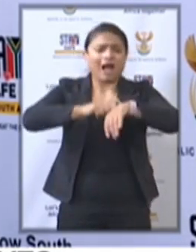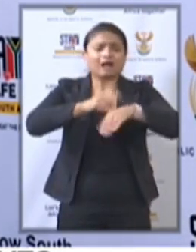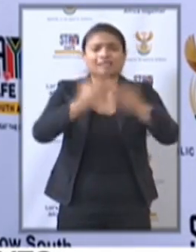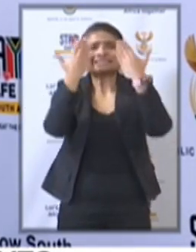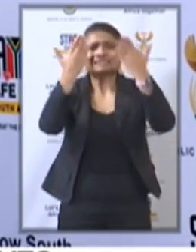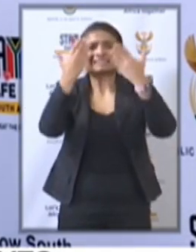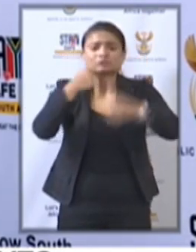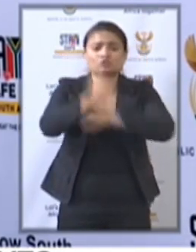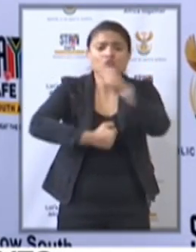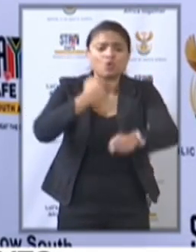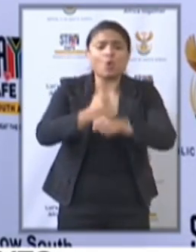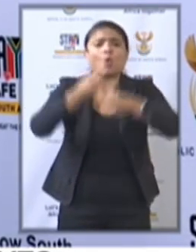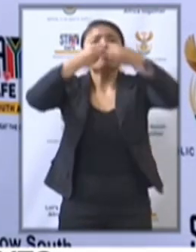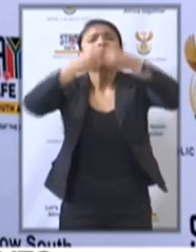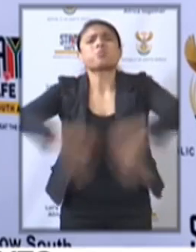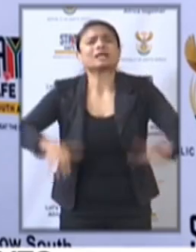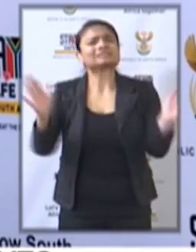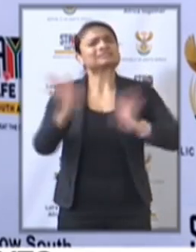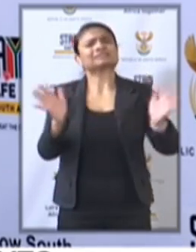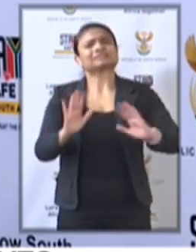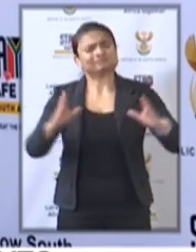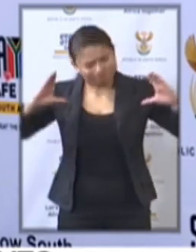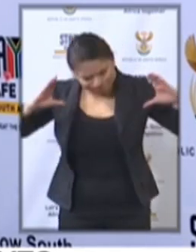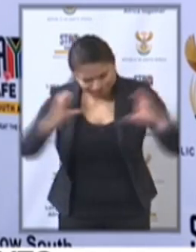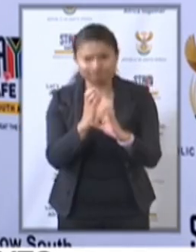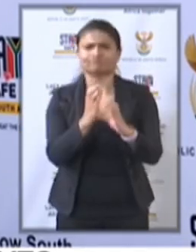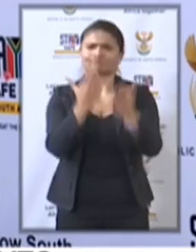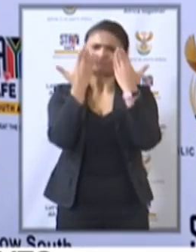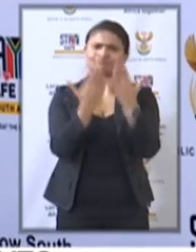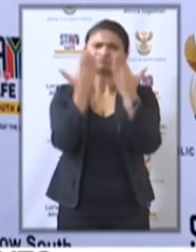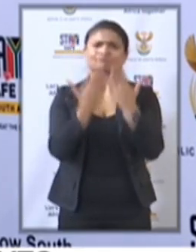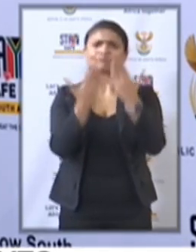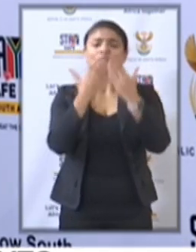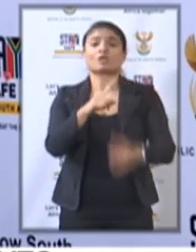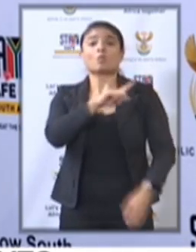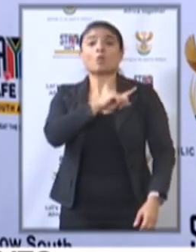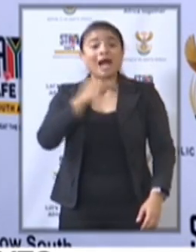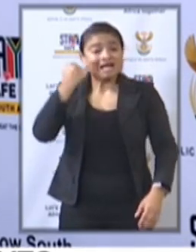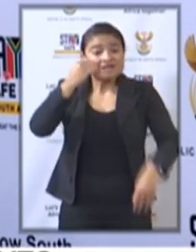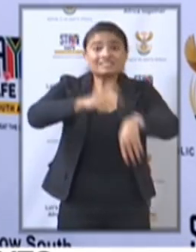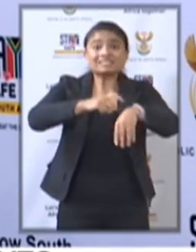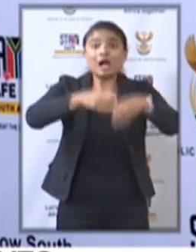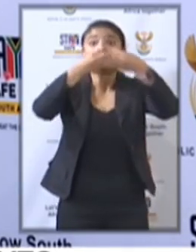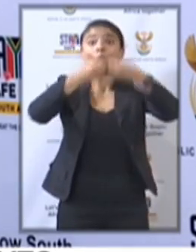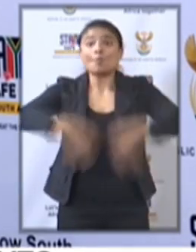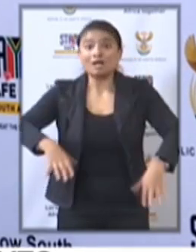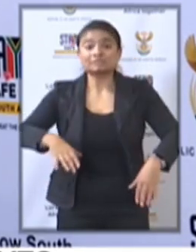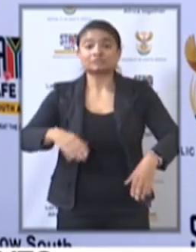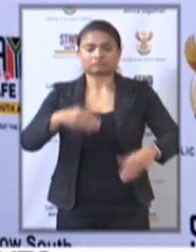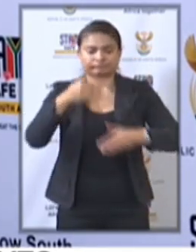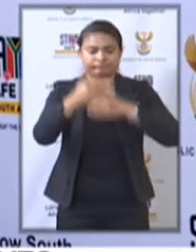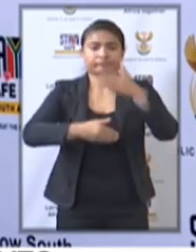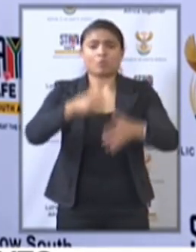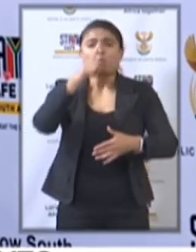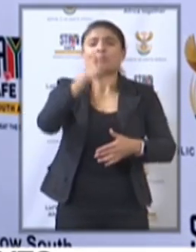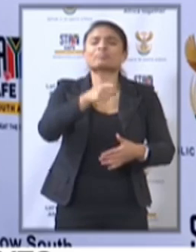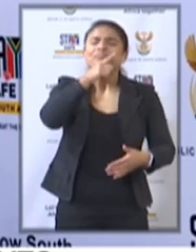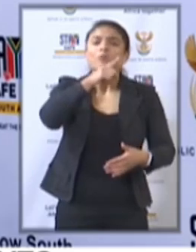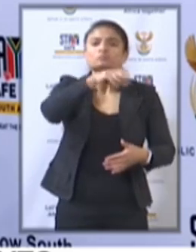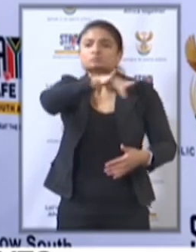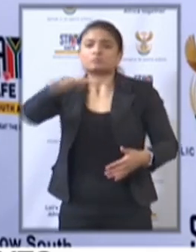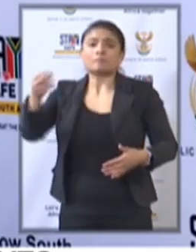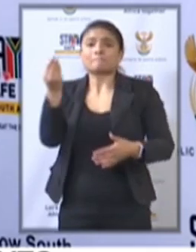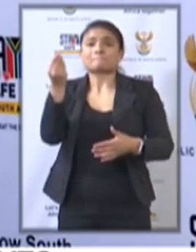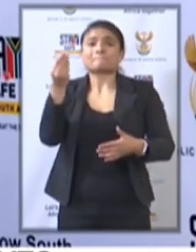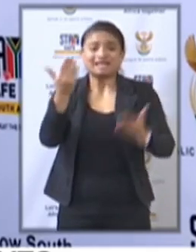time, the future of many of our students, thousands of them, will be at stake.